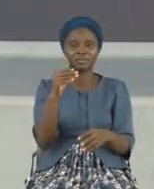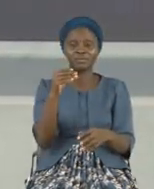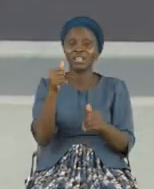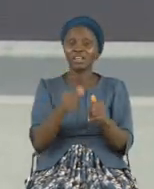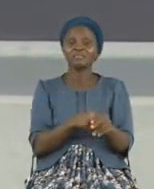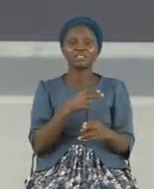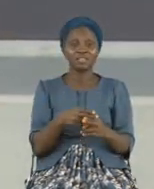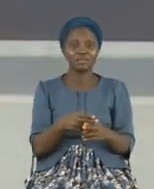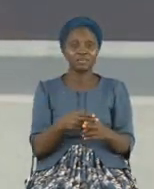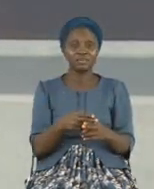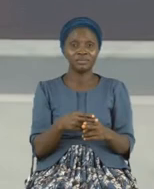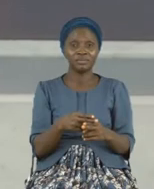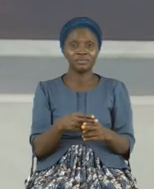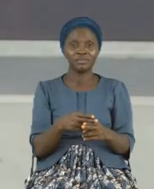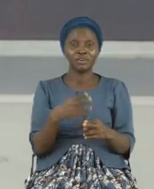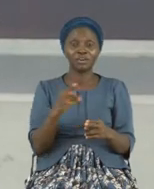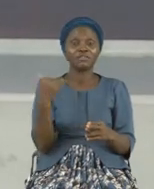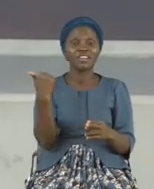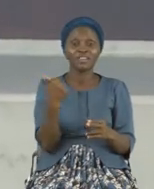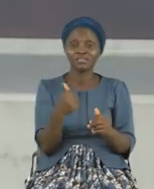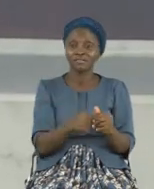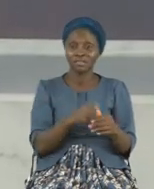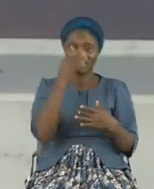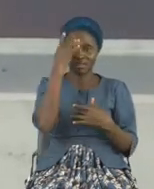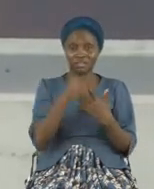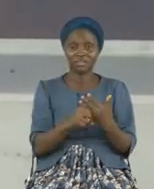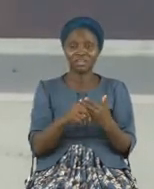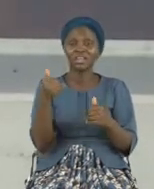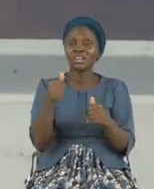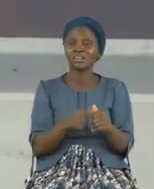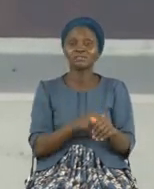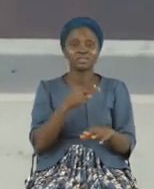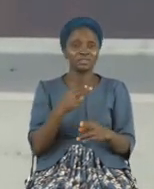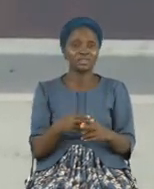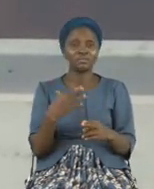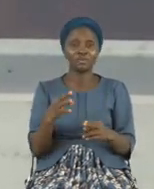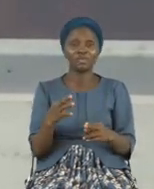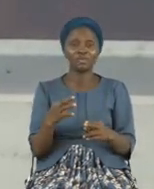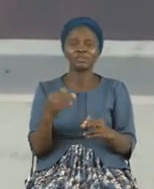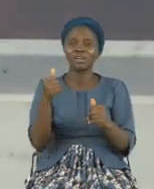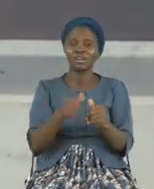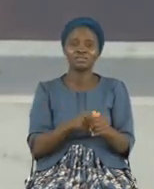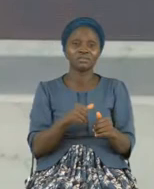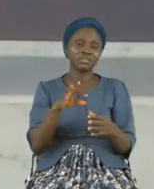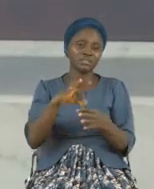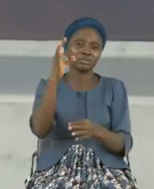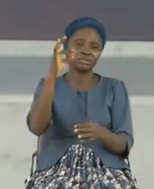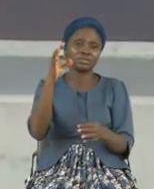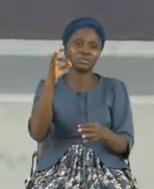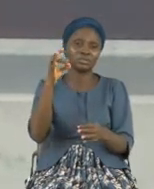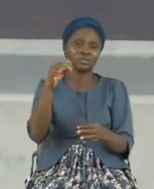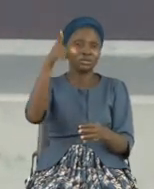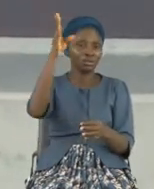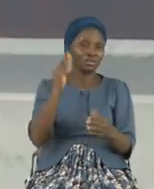name of every sickness, every name of any spirit, God has